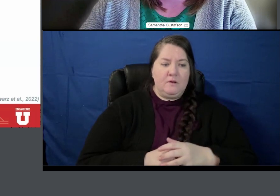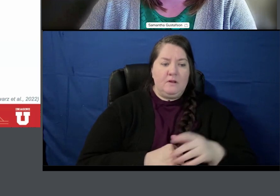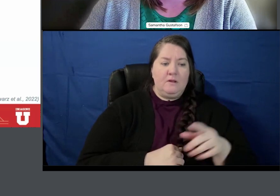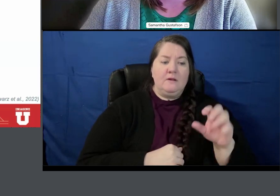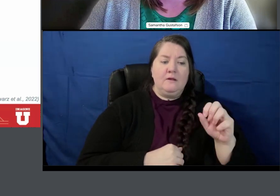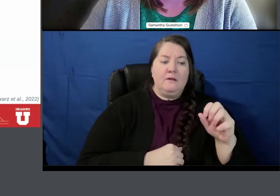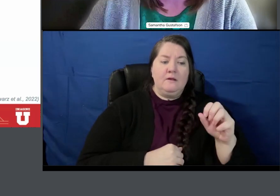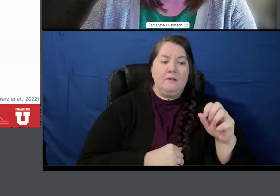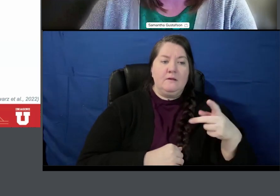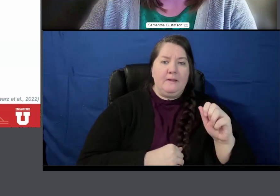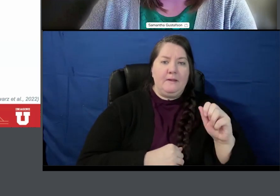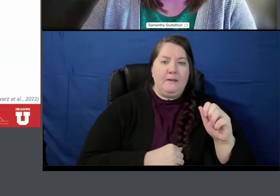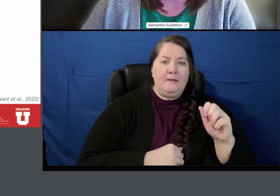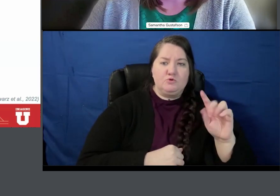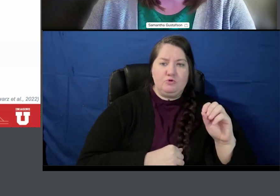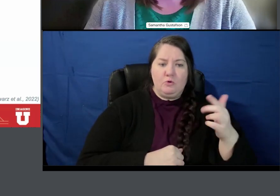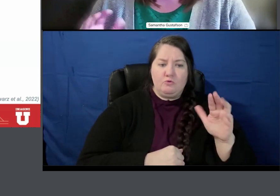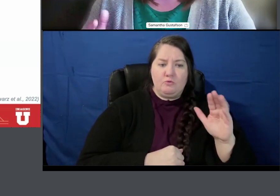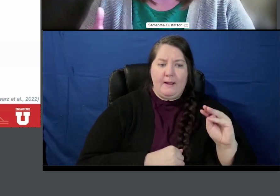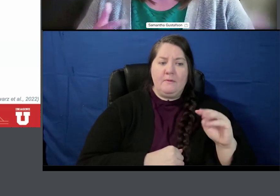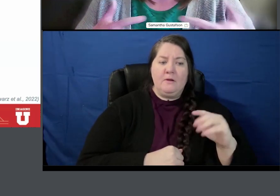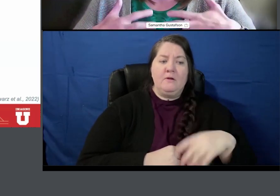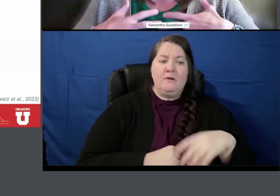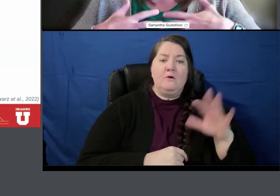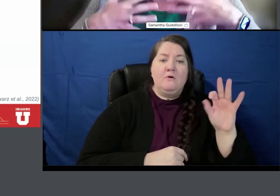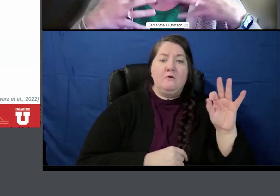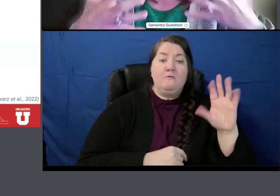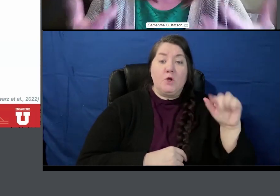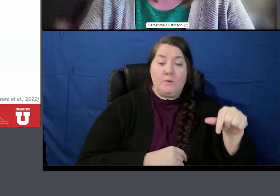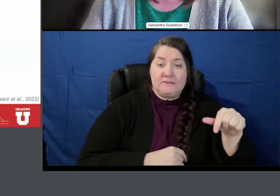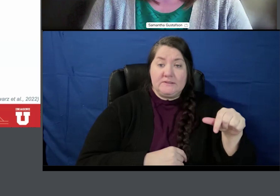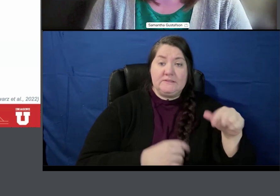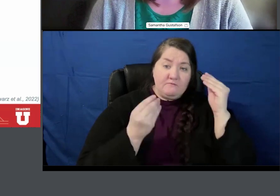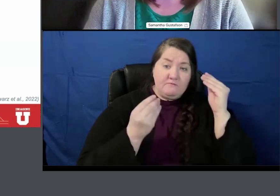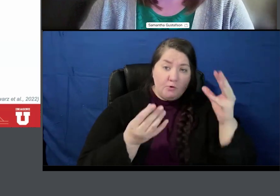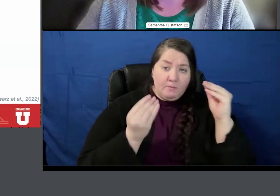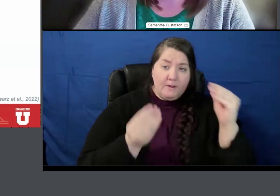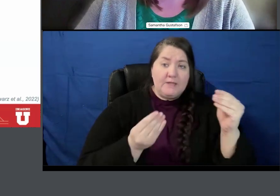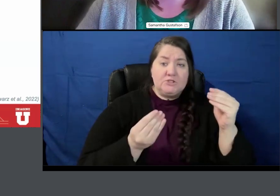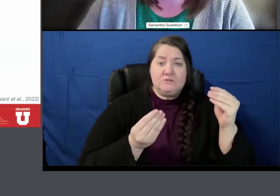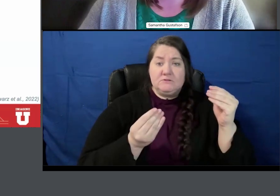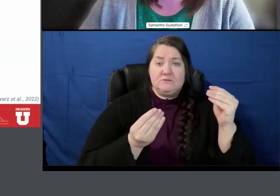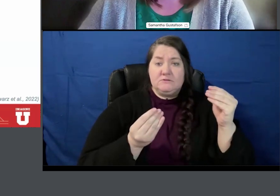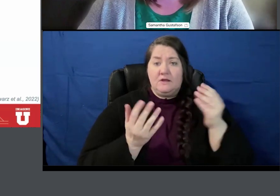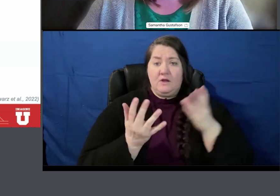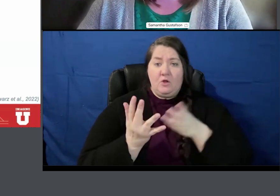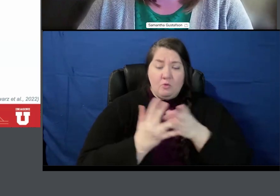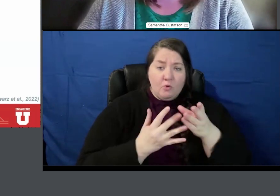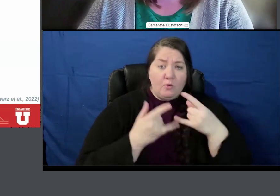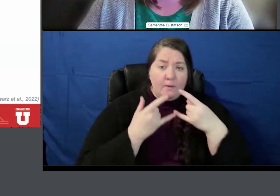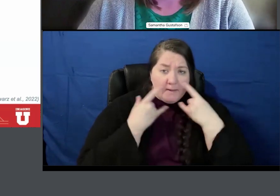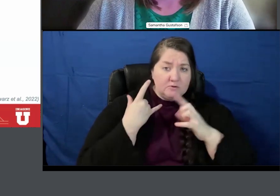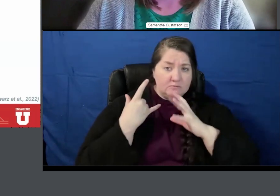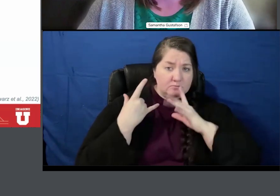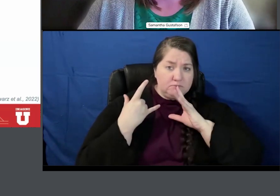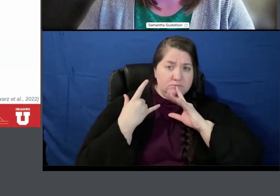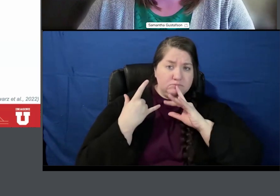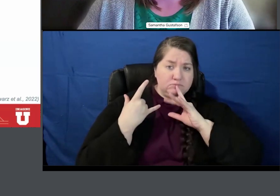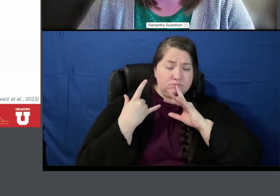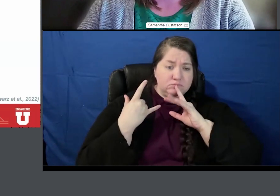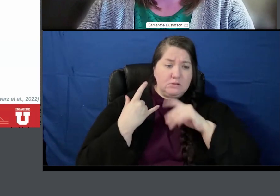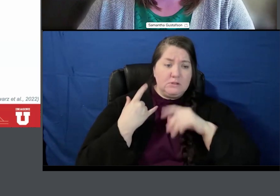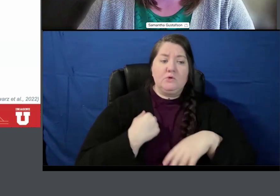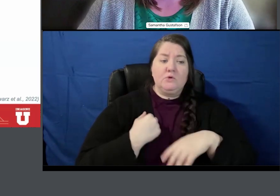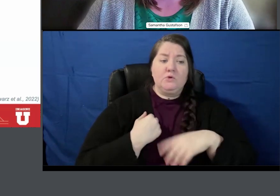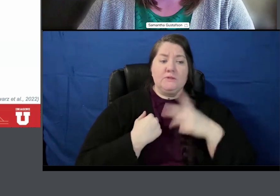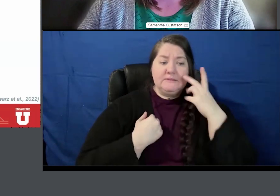of the frequency of the information that is passed through a face mask when someone is talking. So you can see